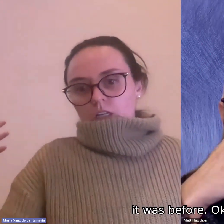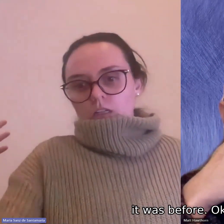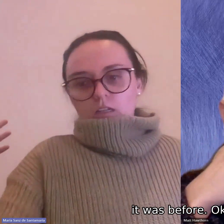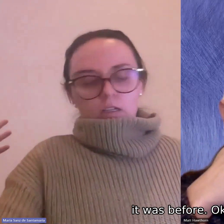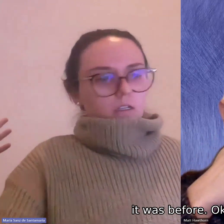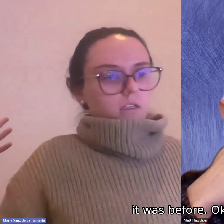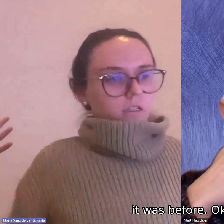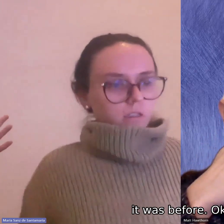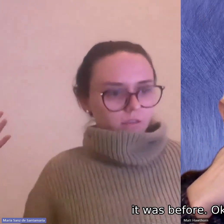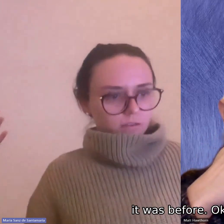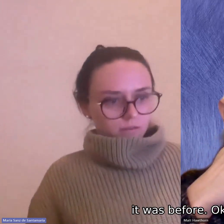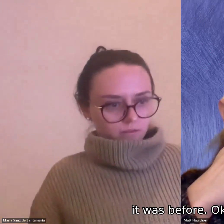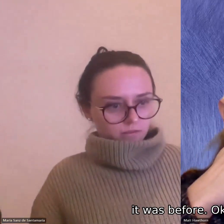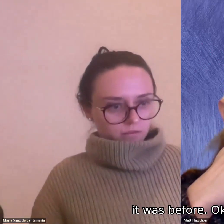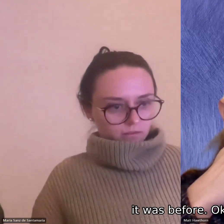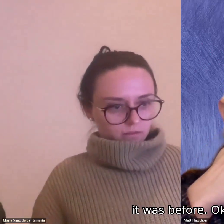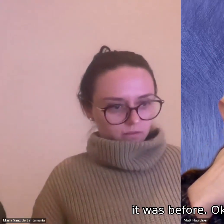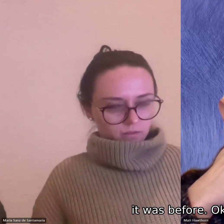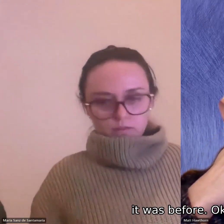before.